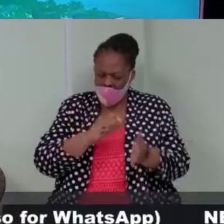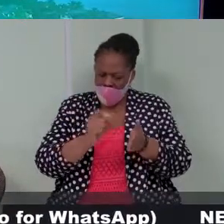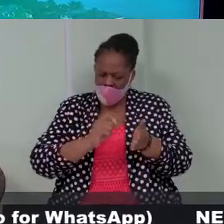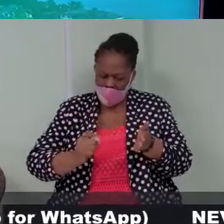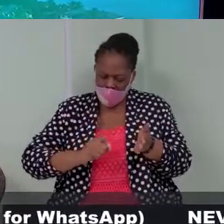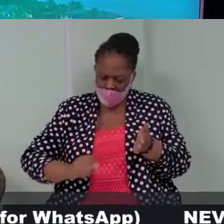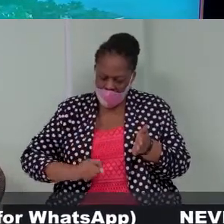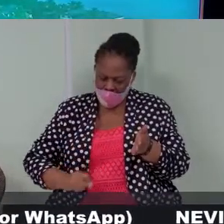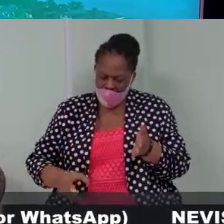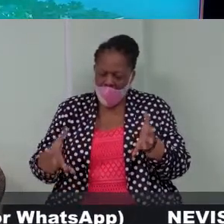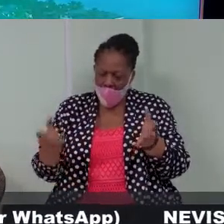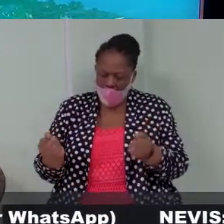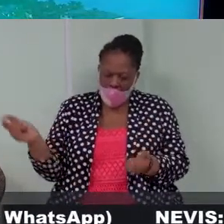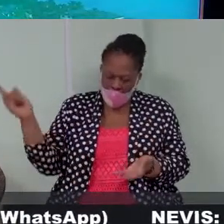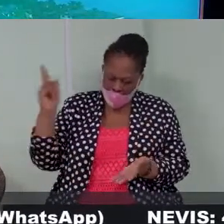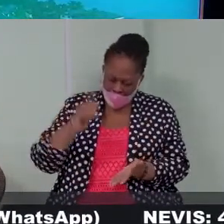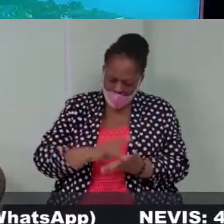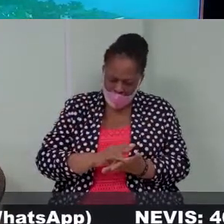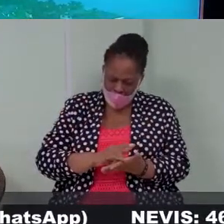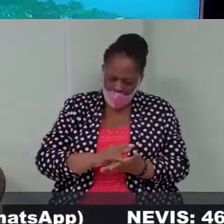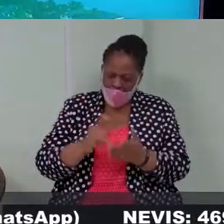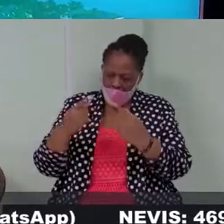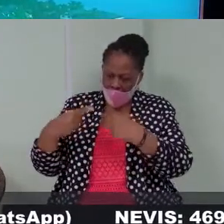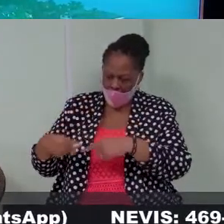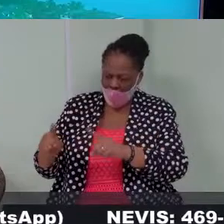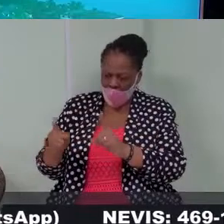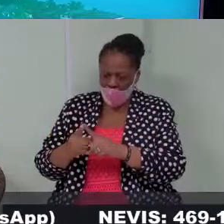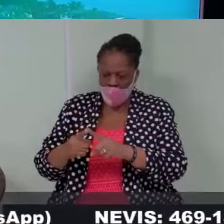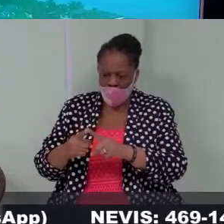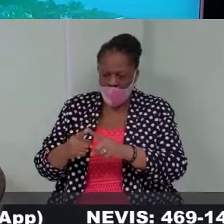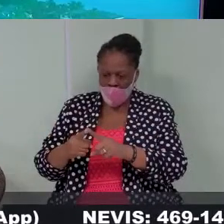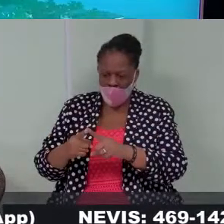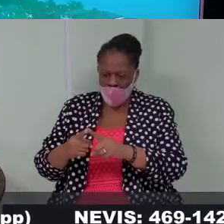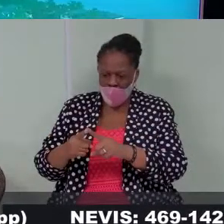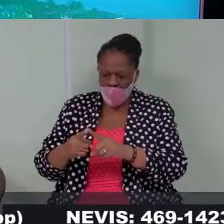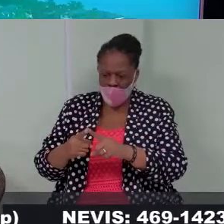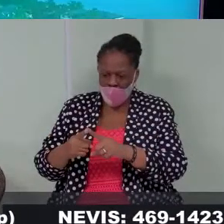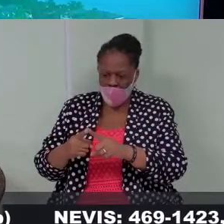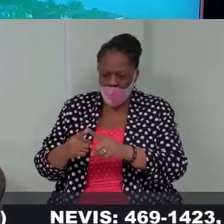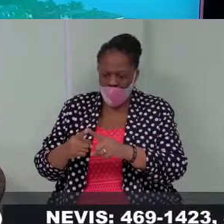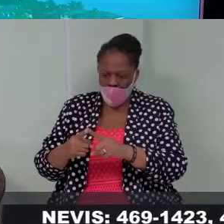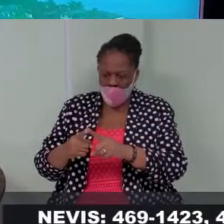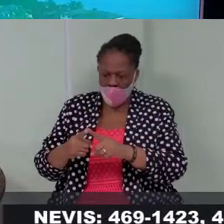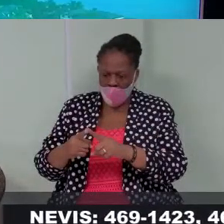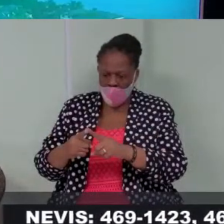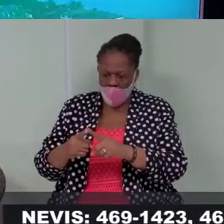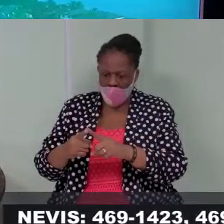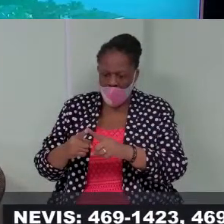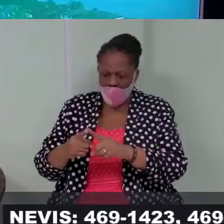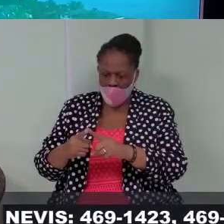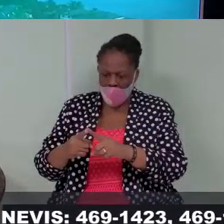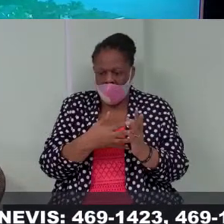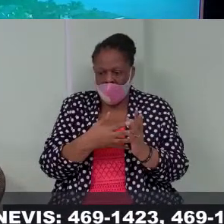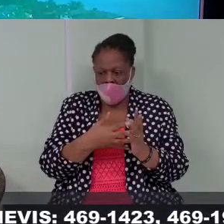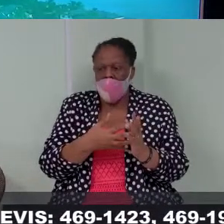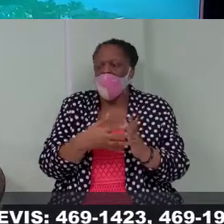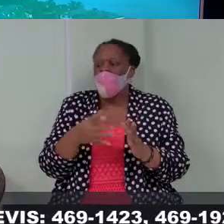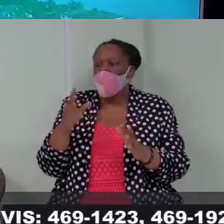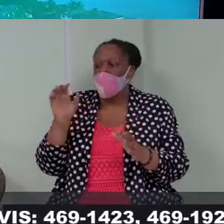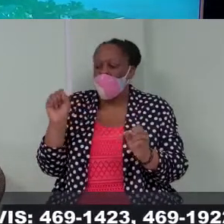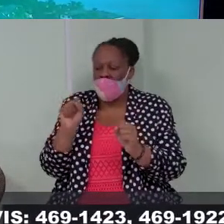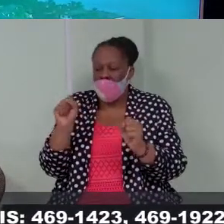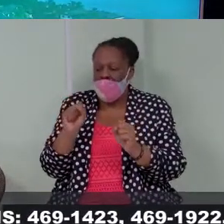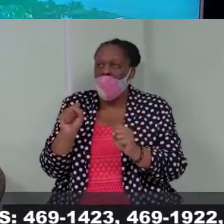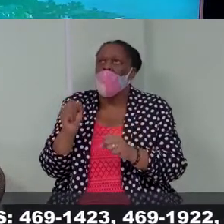York, and I went to a lab and did my RT-PCR test, and I am booked to travel on Saturday morning to St.